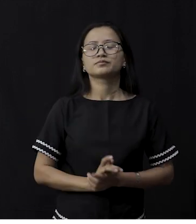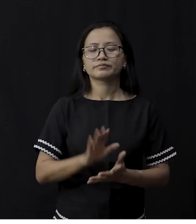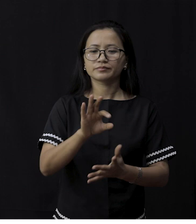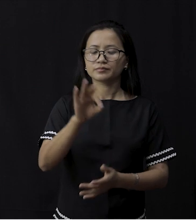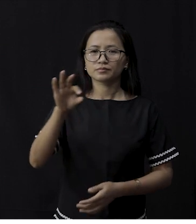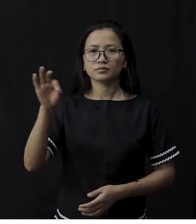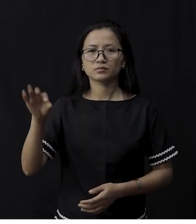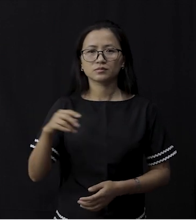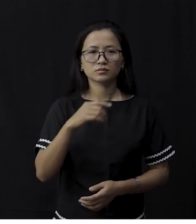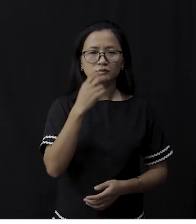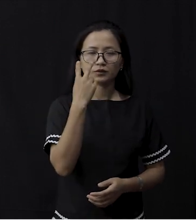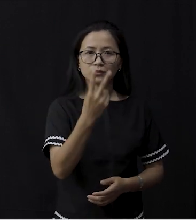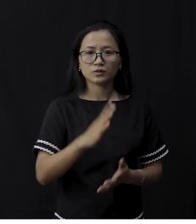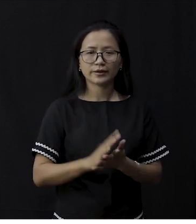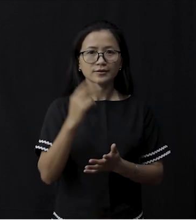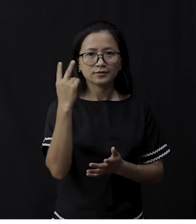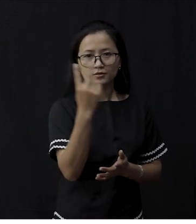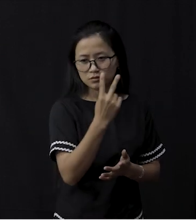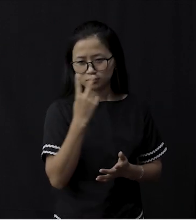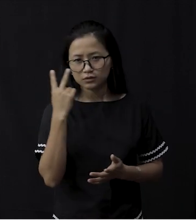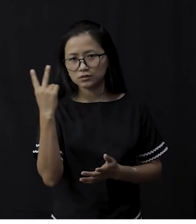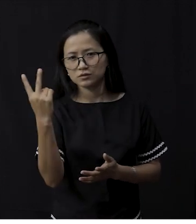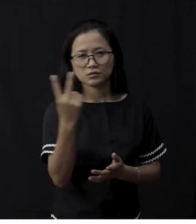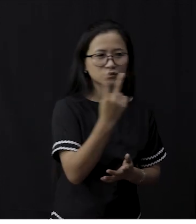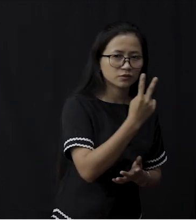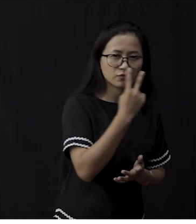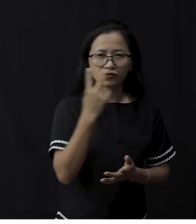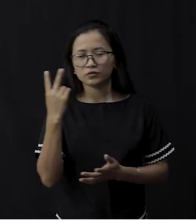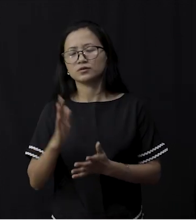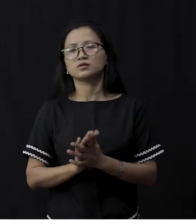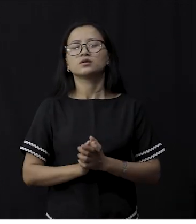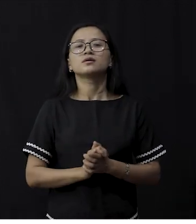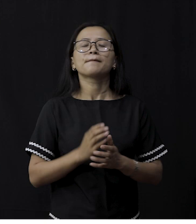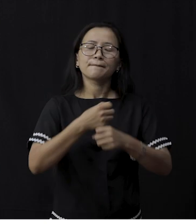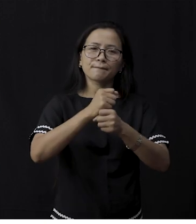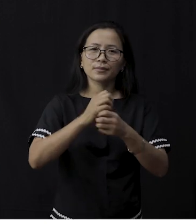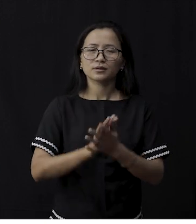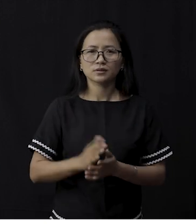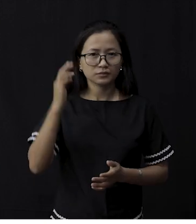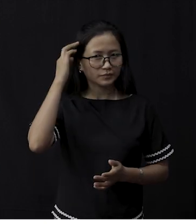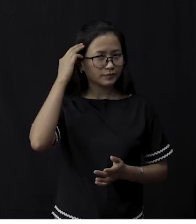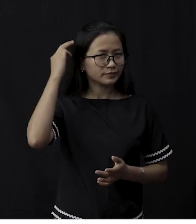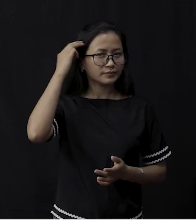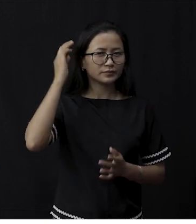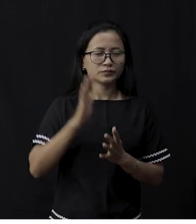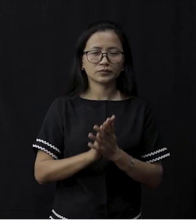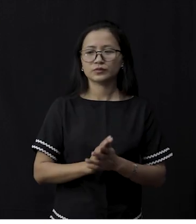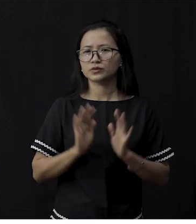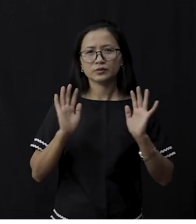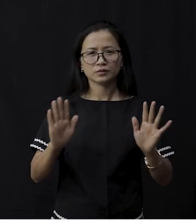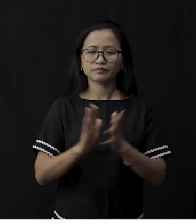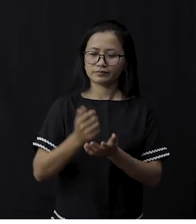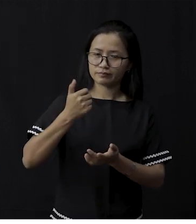find out what else I have in this room. I'm going to make it a mental kind of a note because I don't